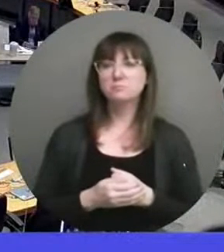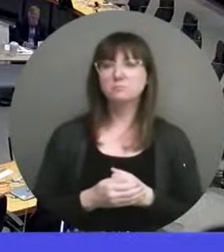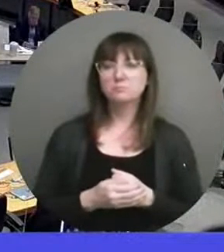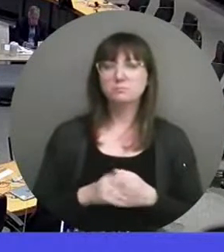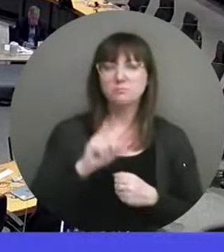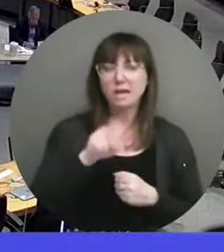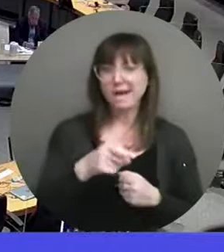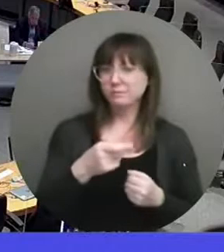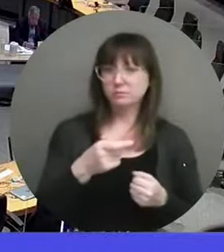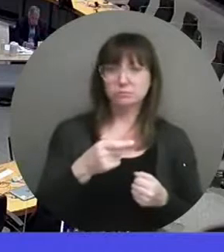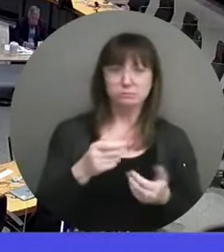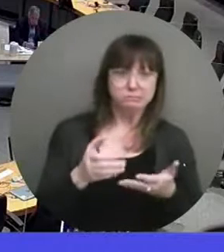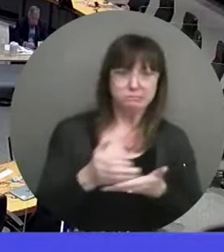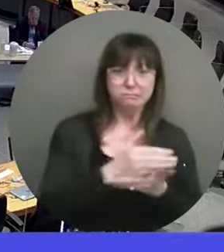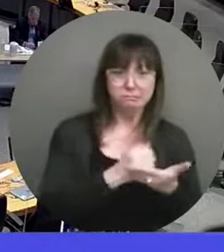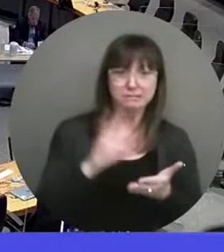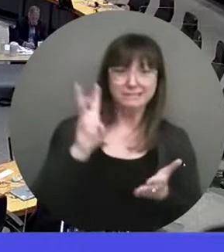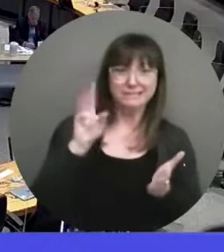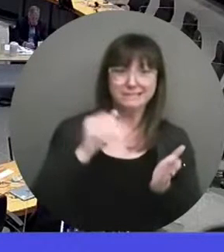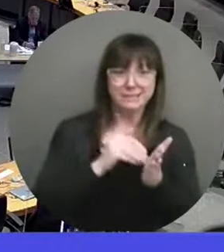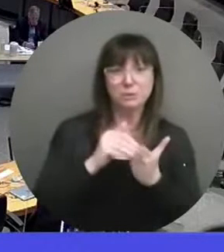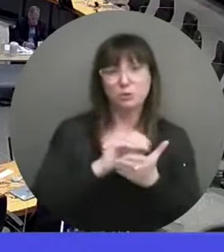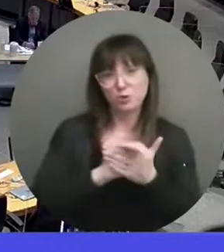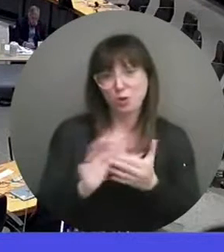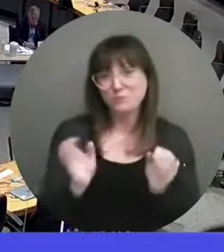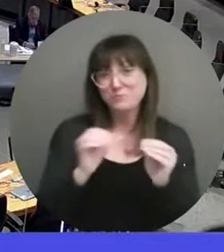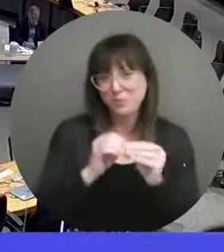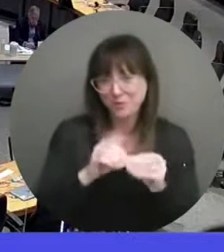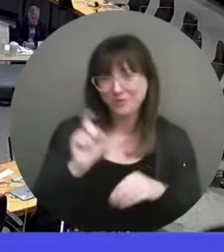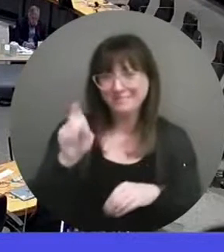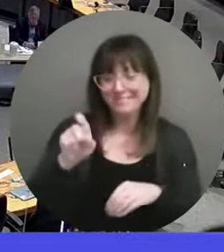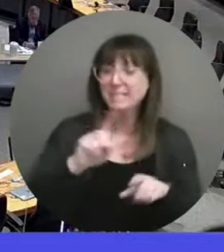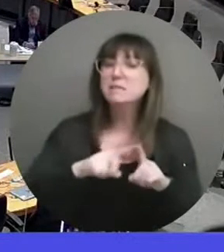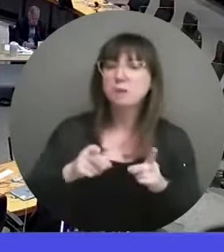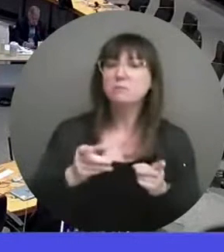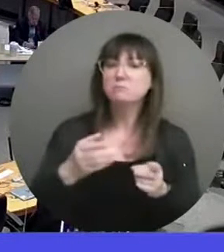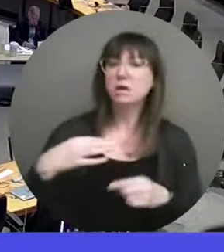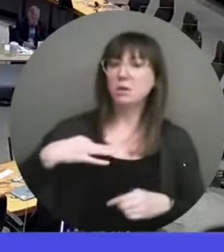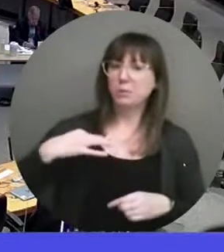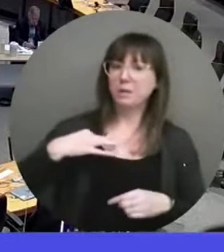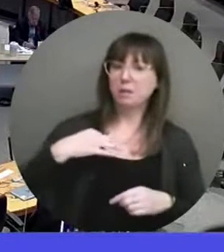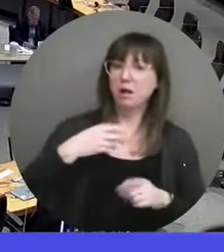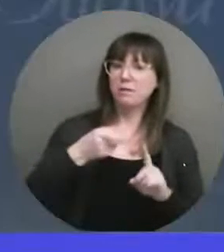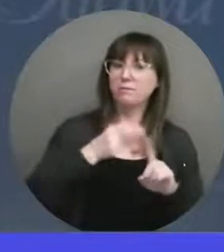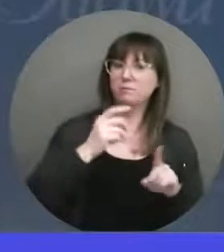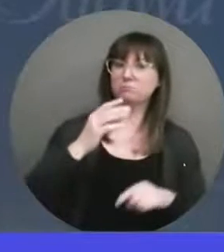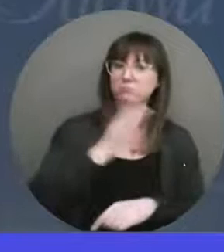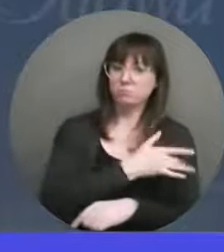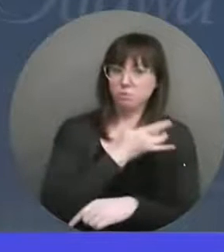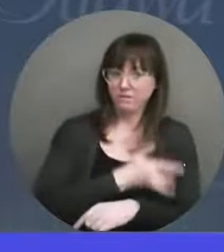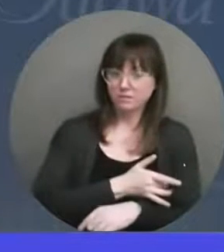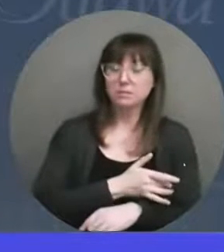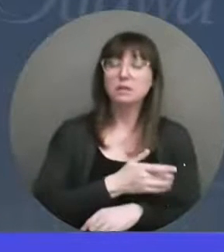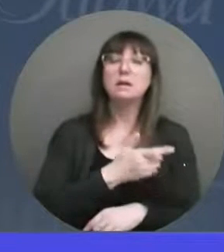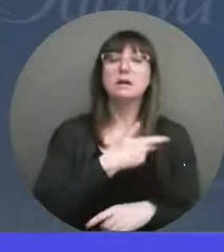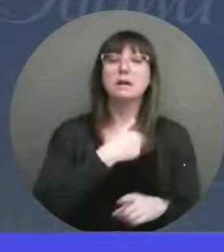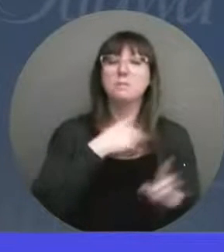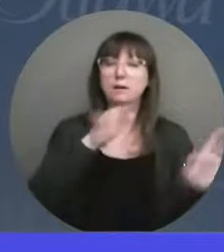million more, but we are applying for this at the province. And when I talked to Premier